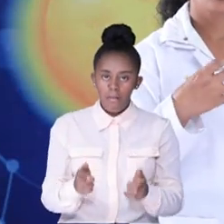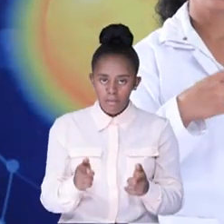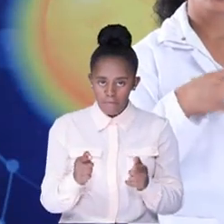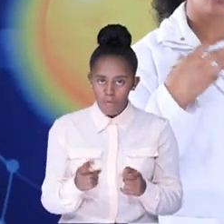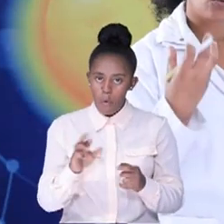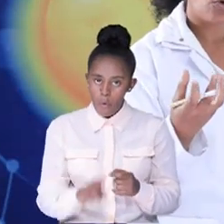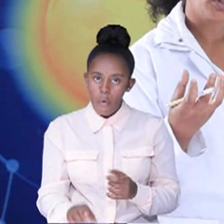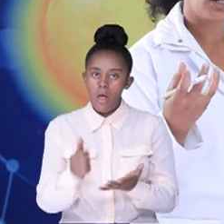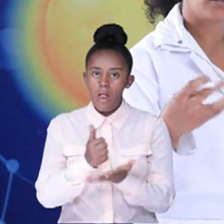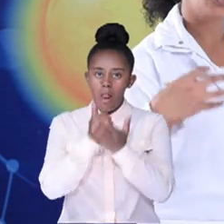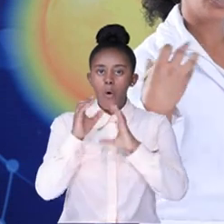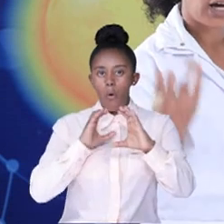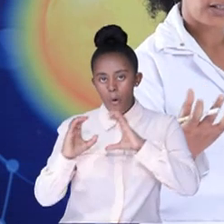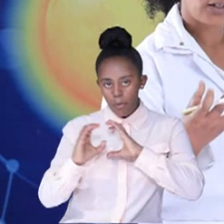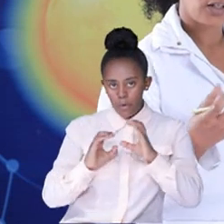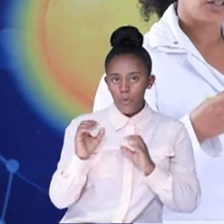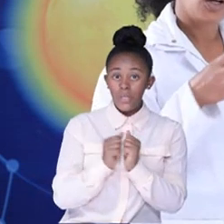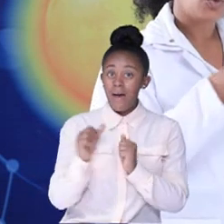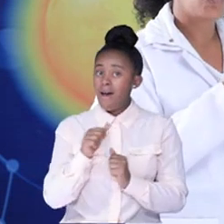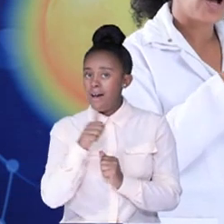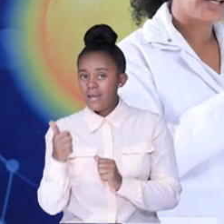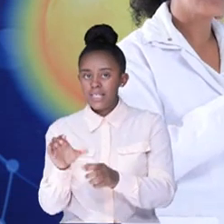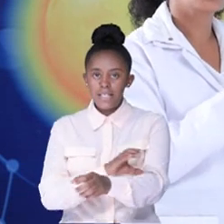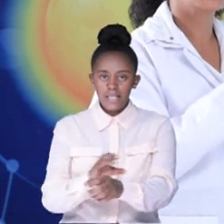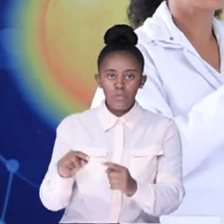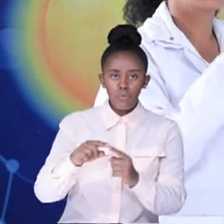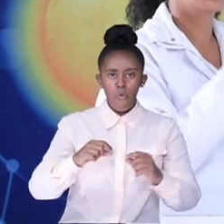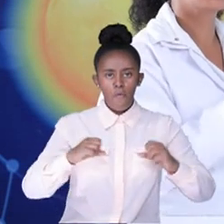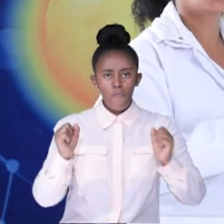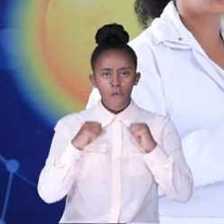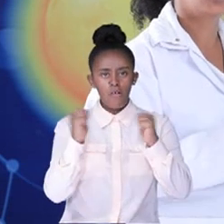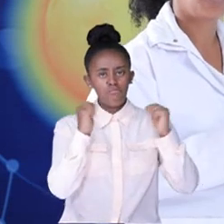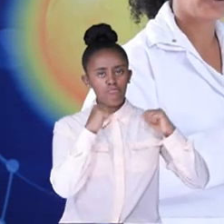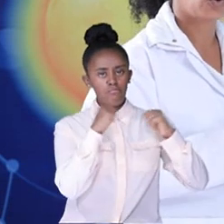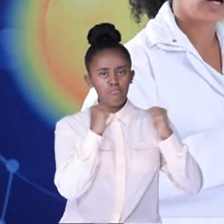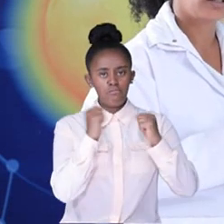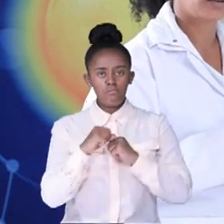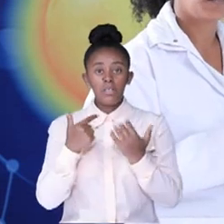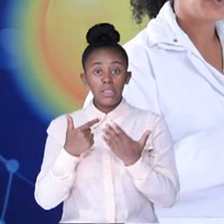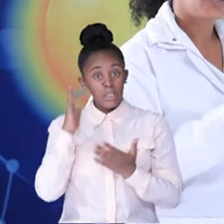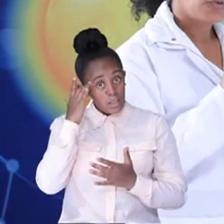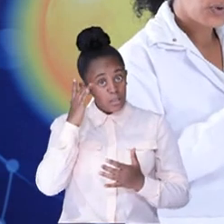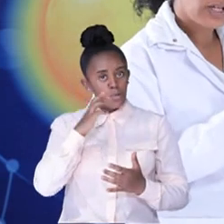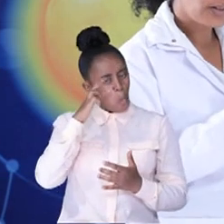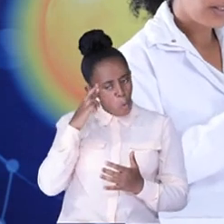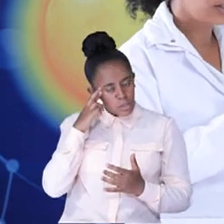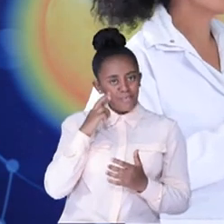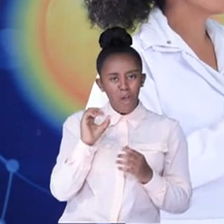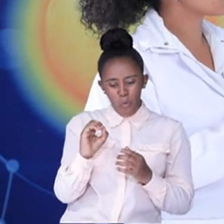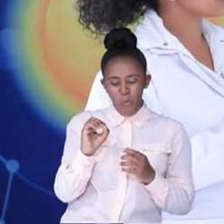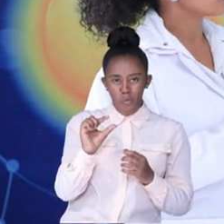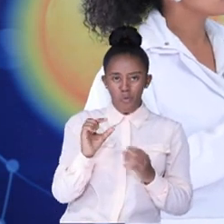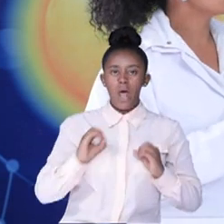they help in communicating with other cells to fight with disease-causing microorganisms. For that